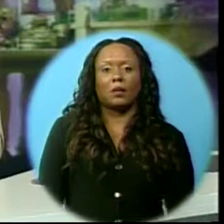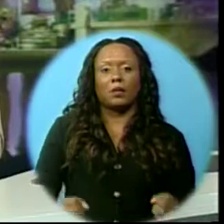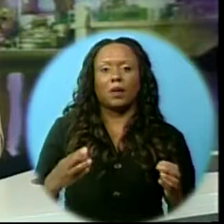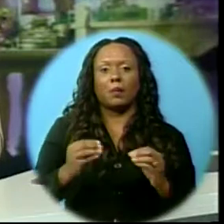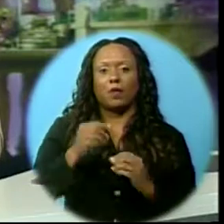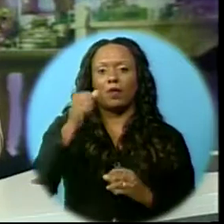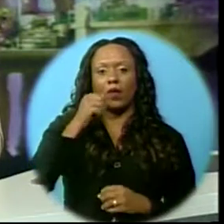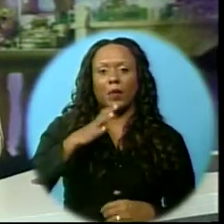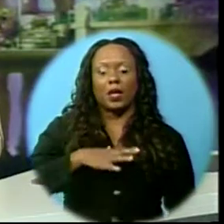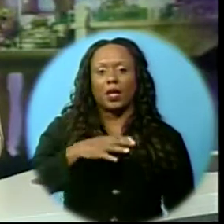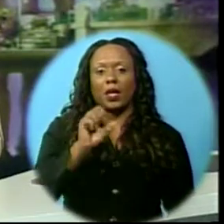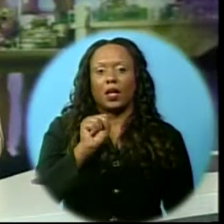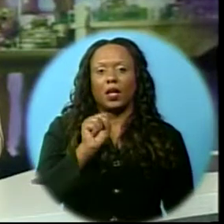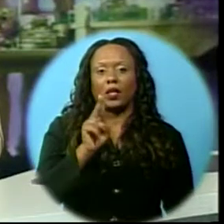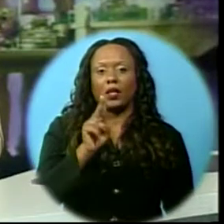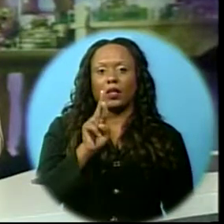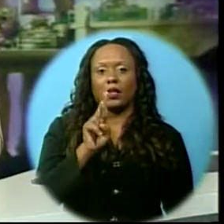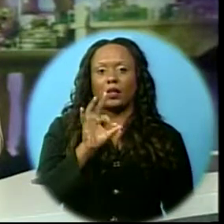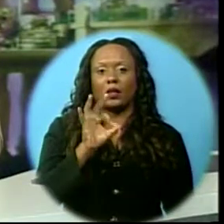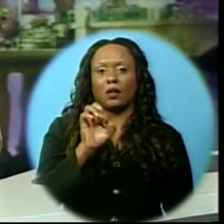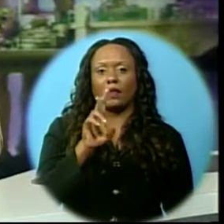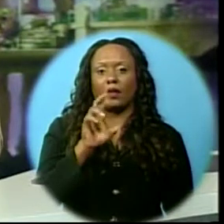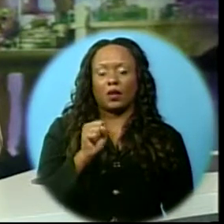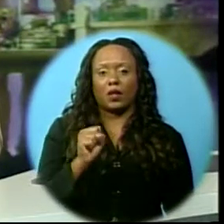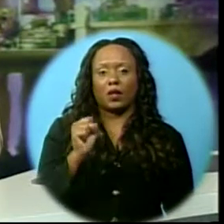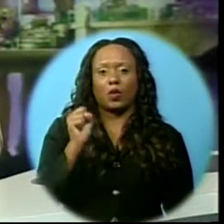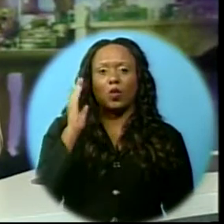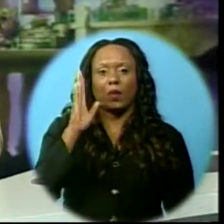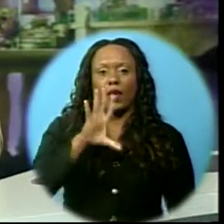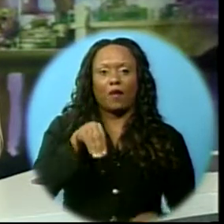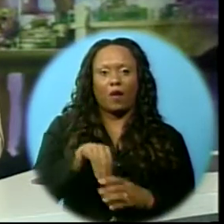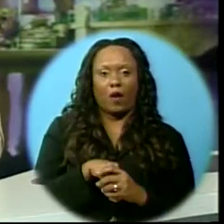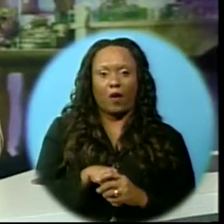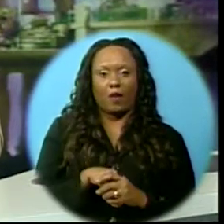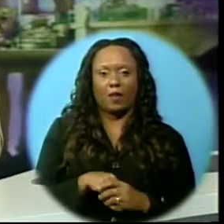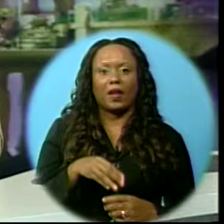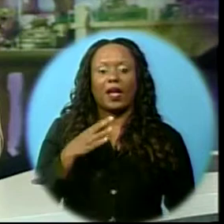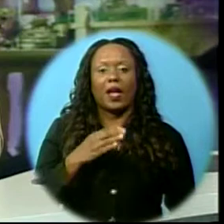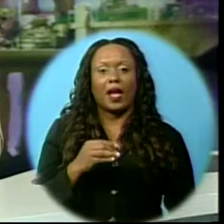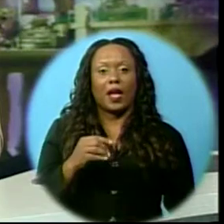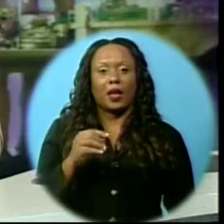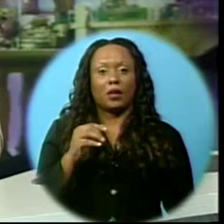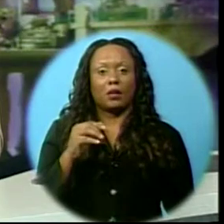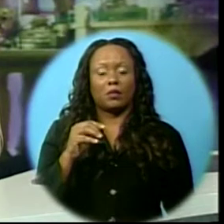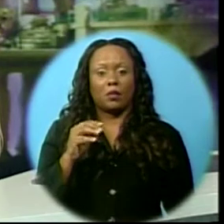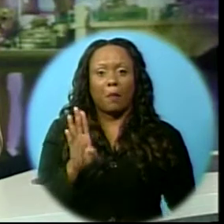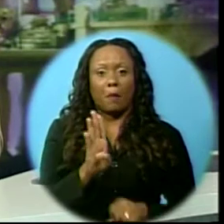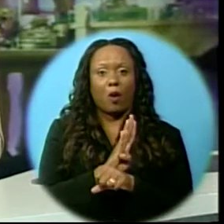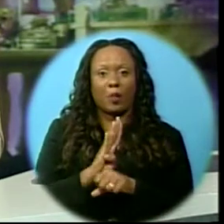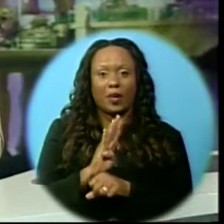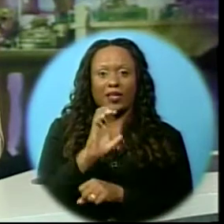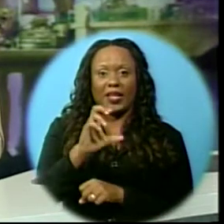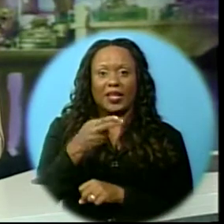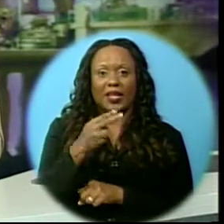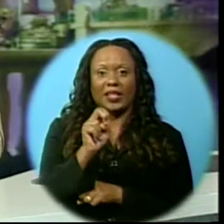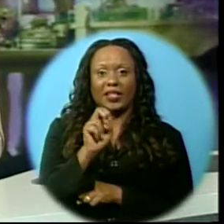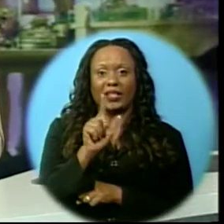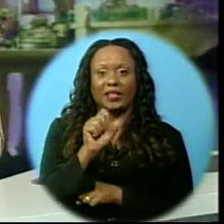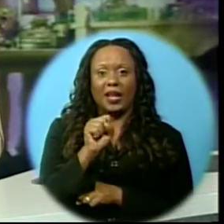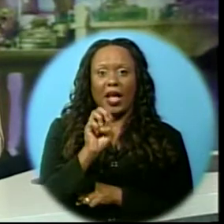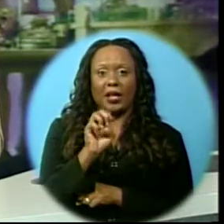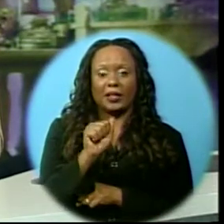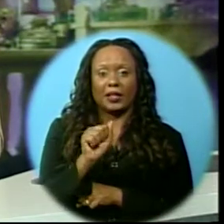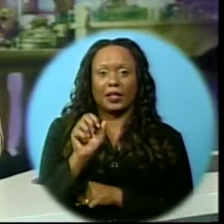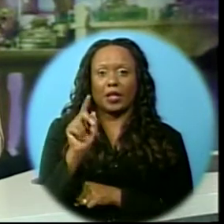Many more female surfers will be in the waters for this event, and top local junior surfer Chelsea Tuak, who will be competing